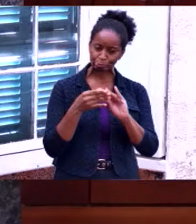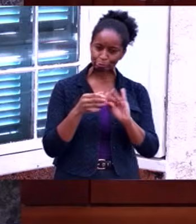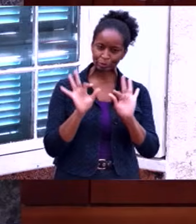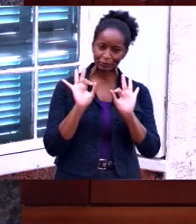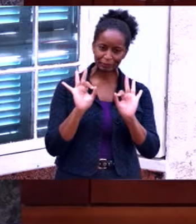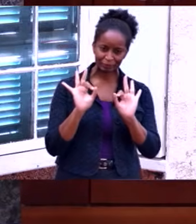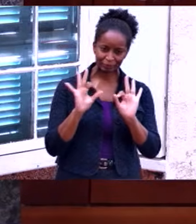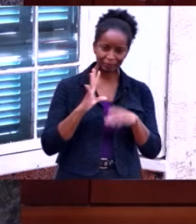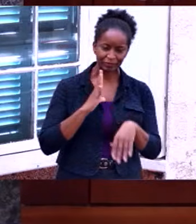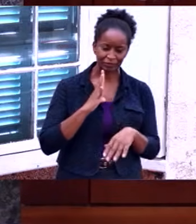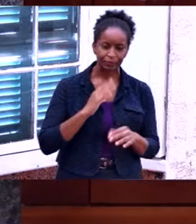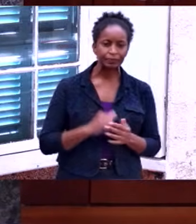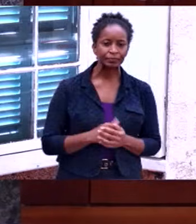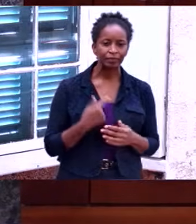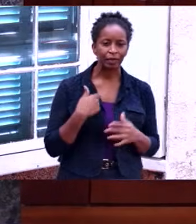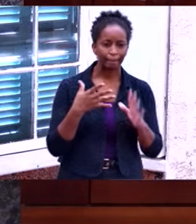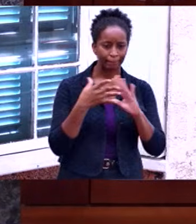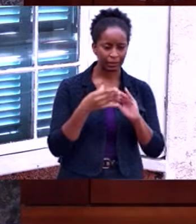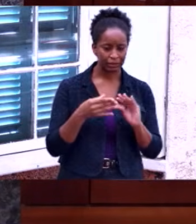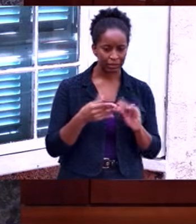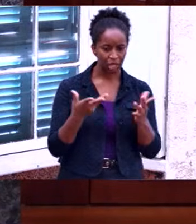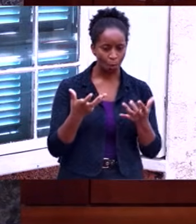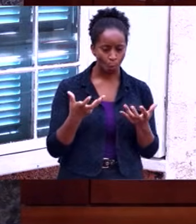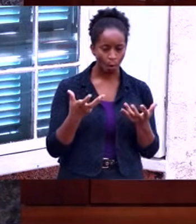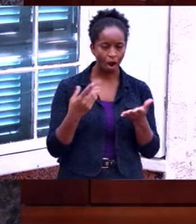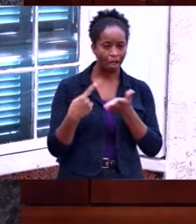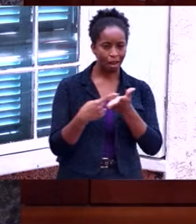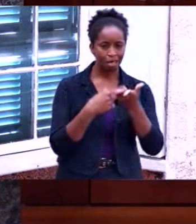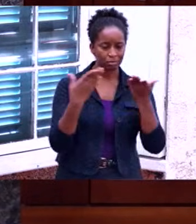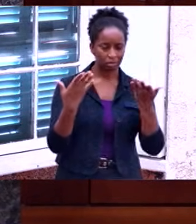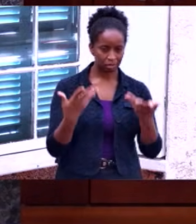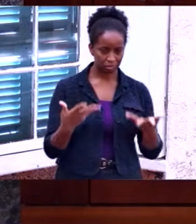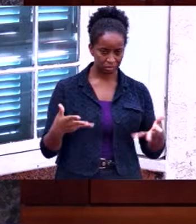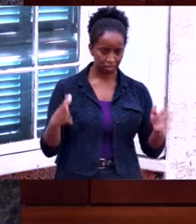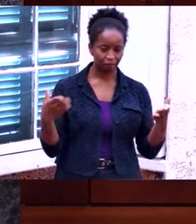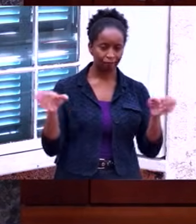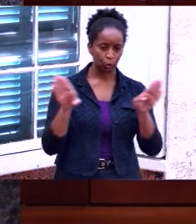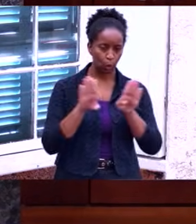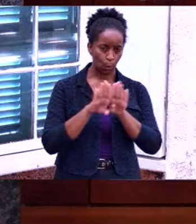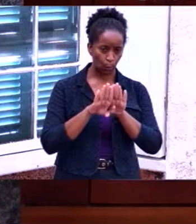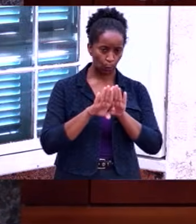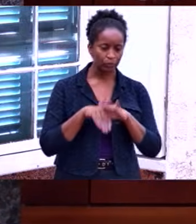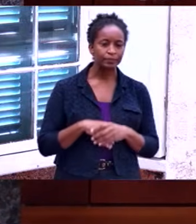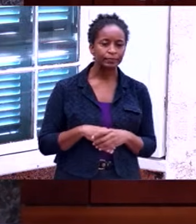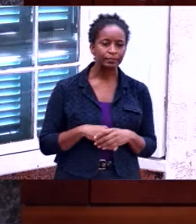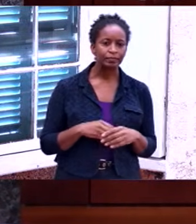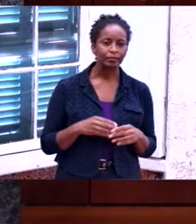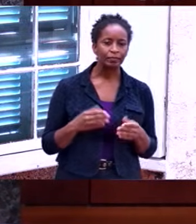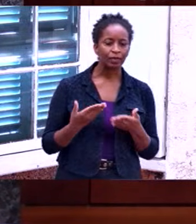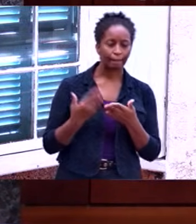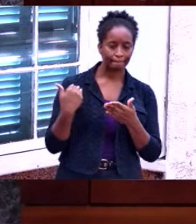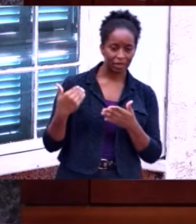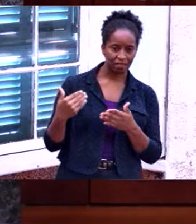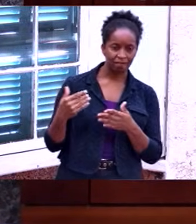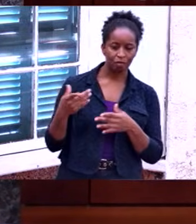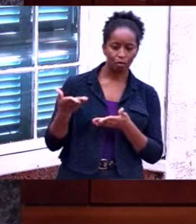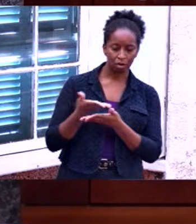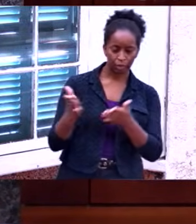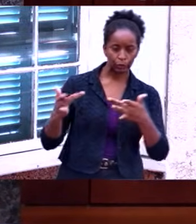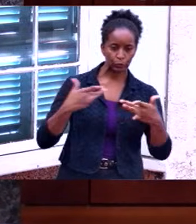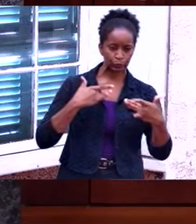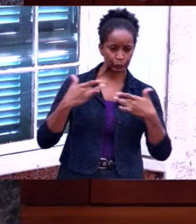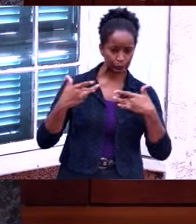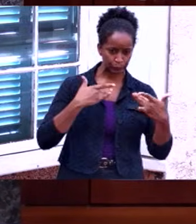to some of the queries that have been raised. And I start first and foremost with Senator Worrell. There are things that have been answered already far